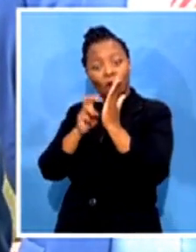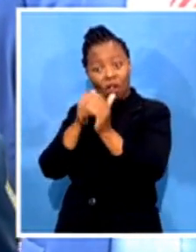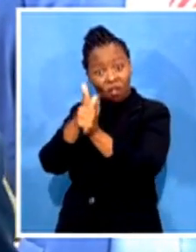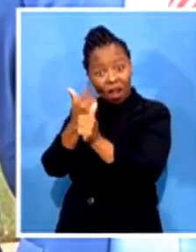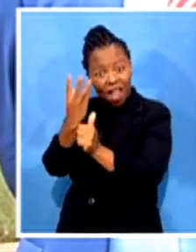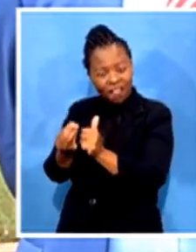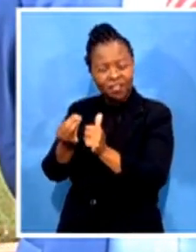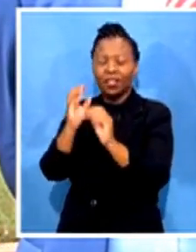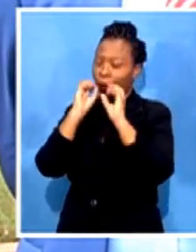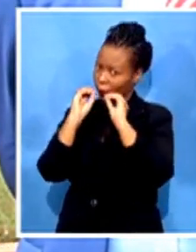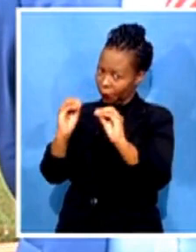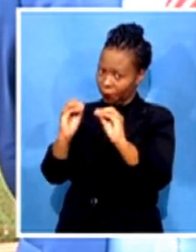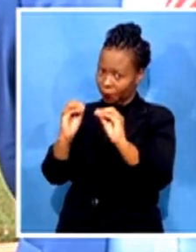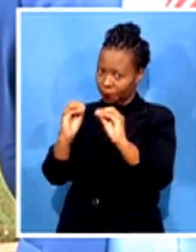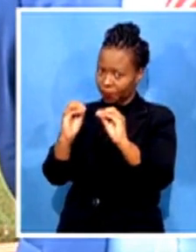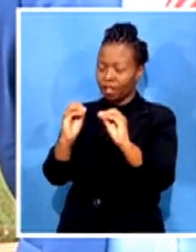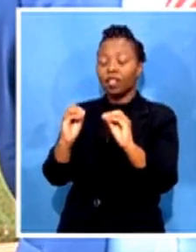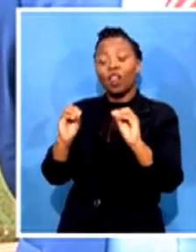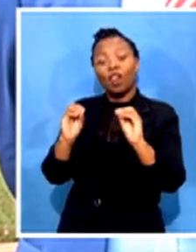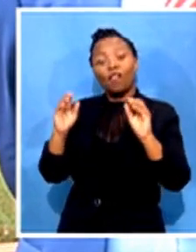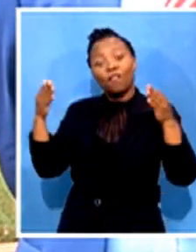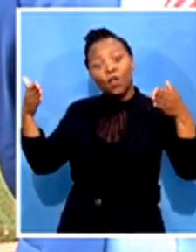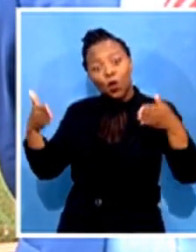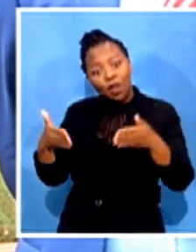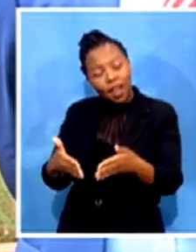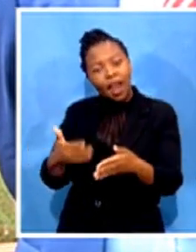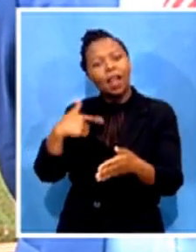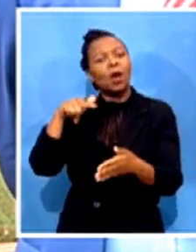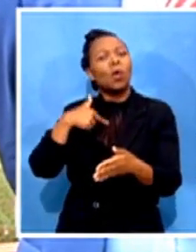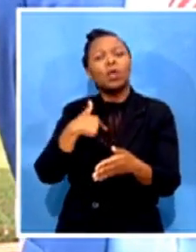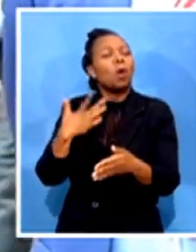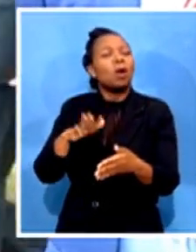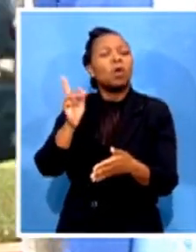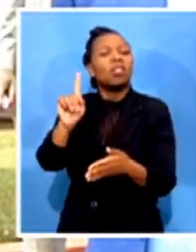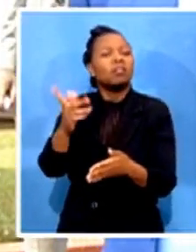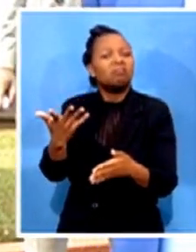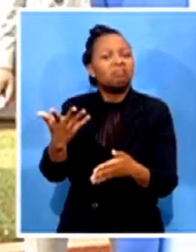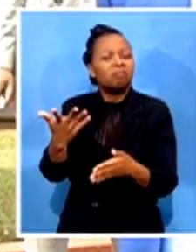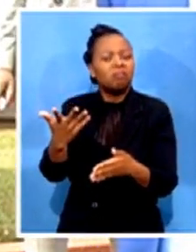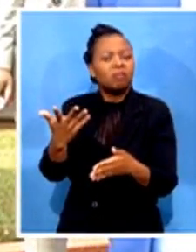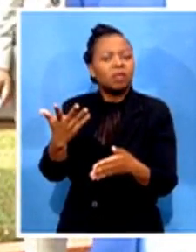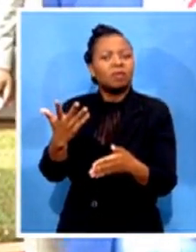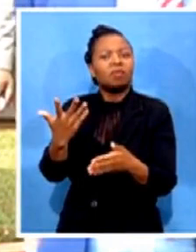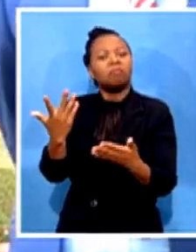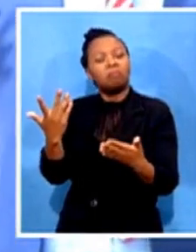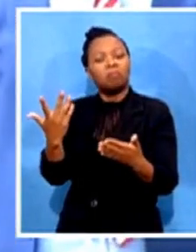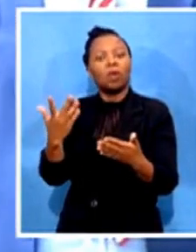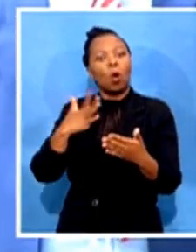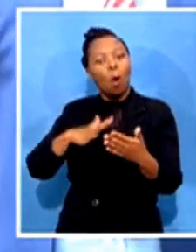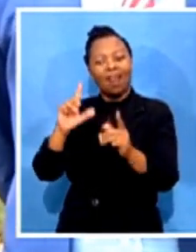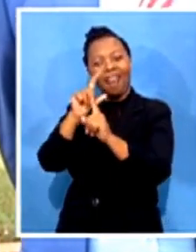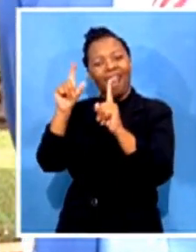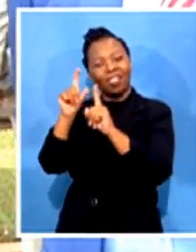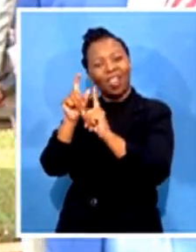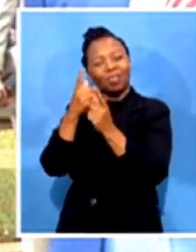funerals, we would want to follow rituals and that contribute to